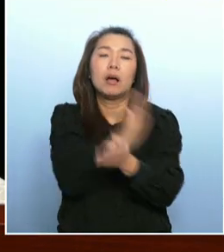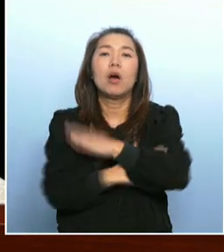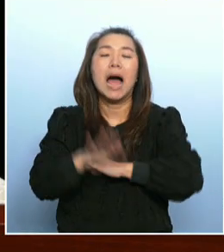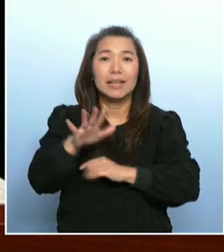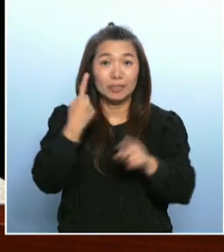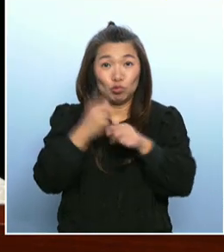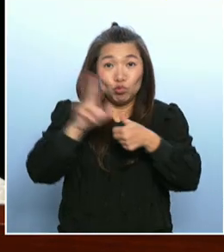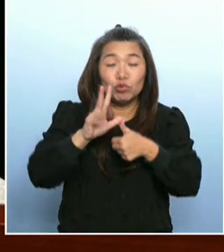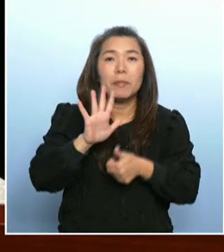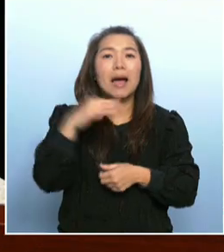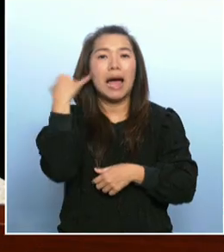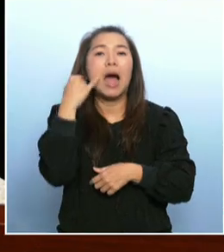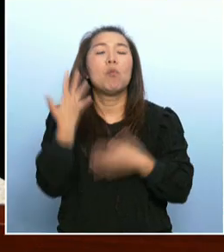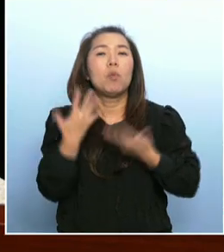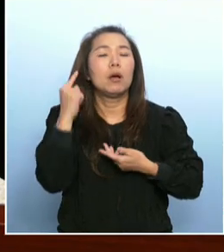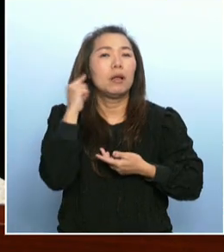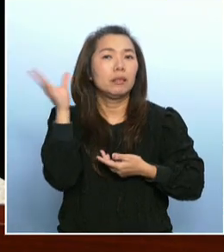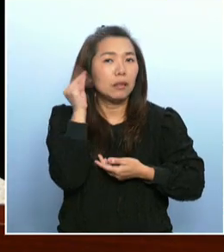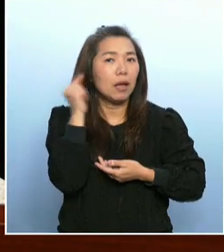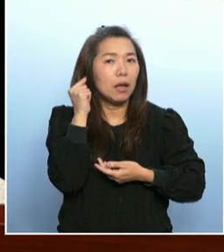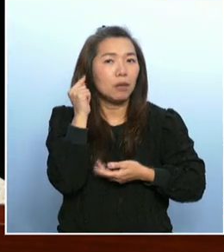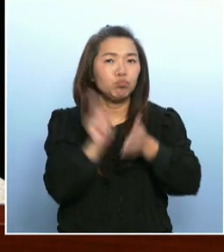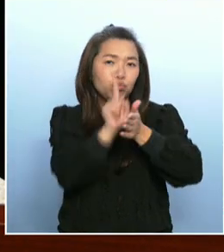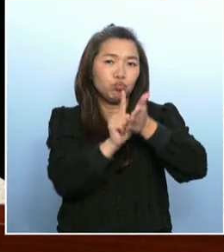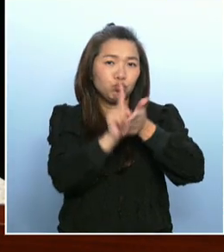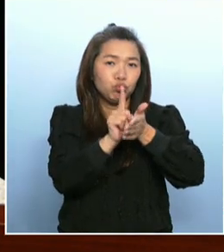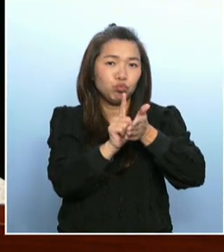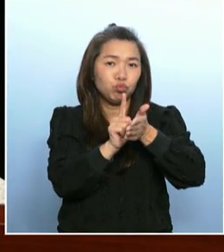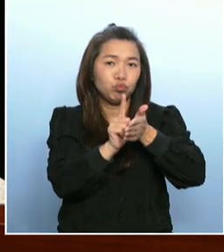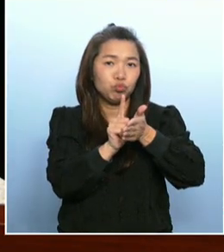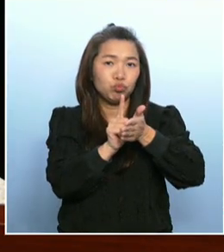For PWDs, hearing impairment may be part of their disability